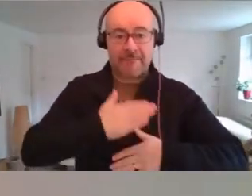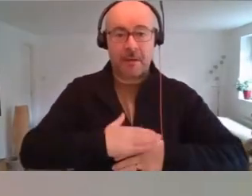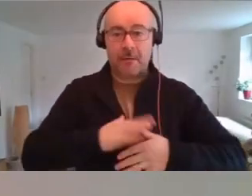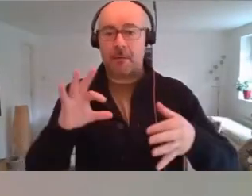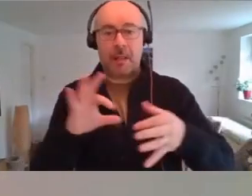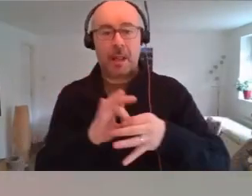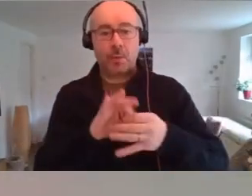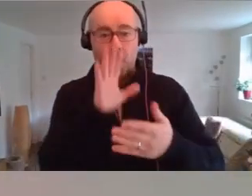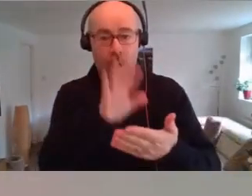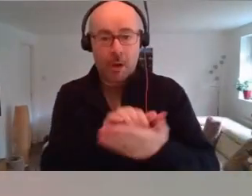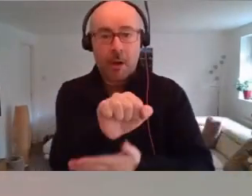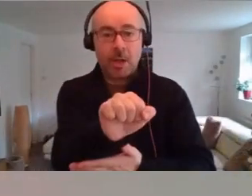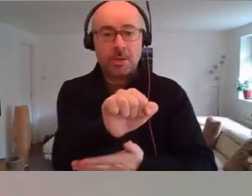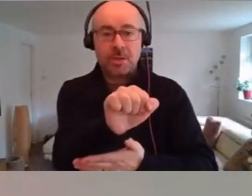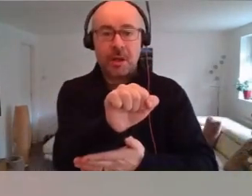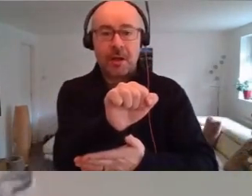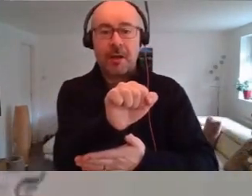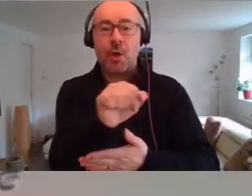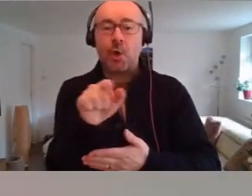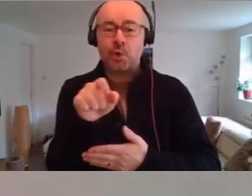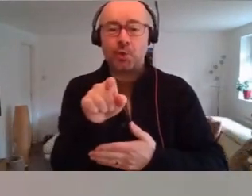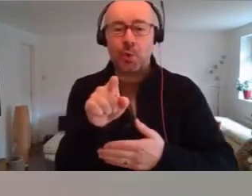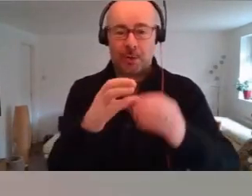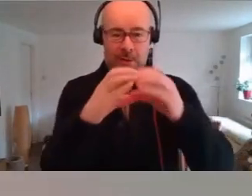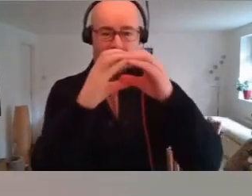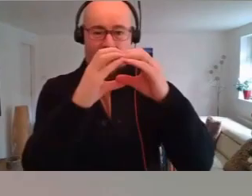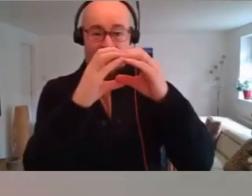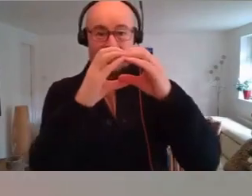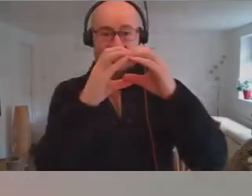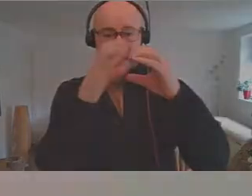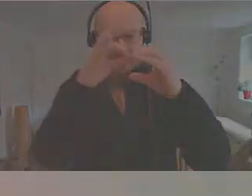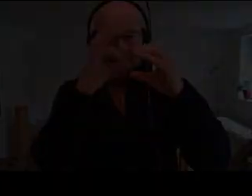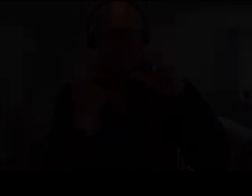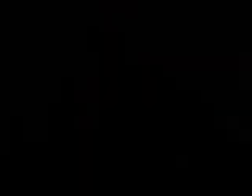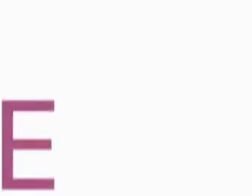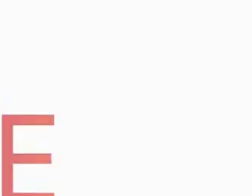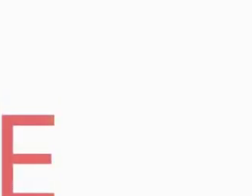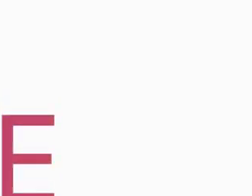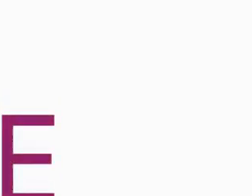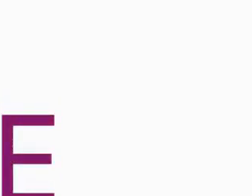If you cut through the dignity onion, you would see it all.